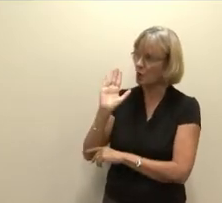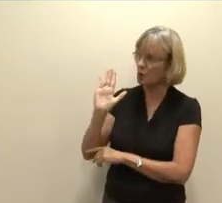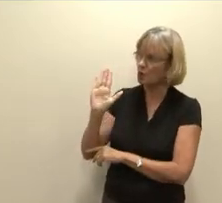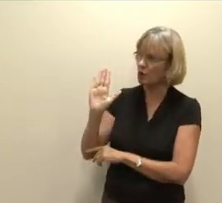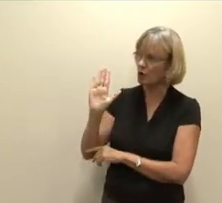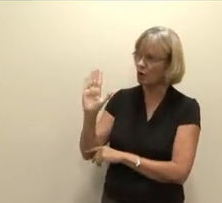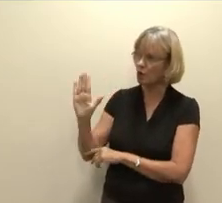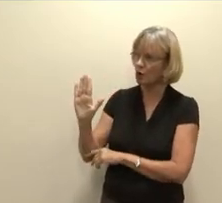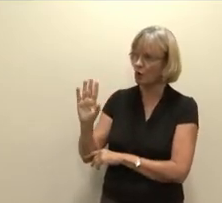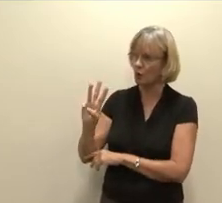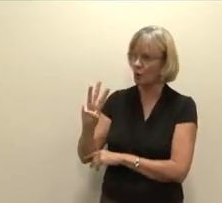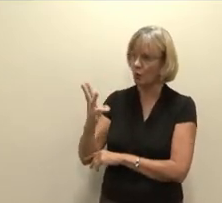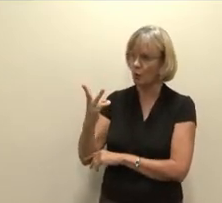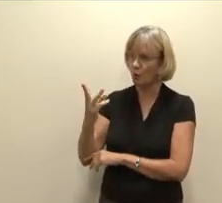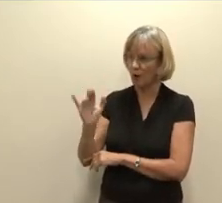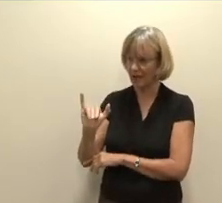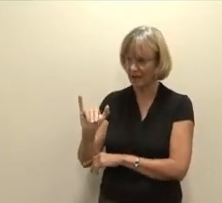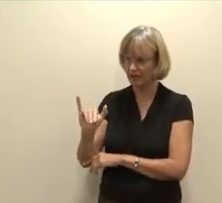why.